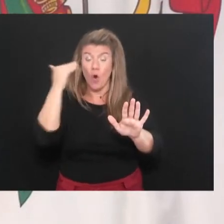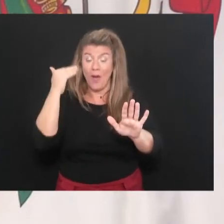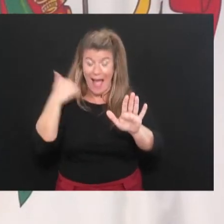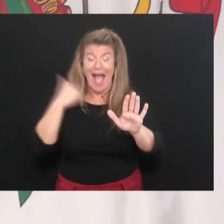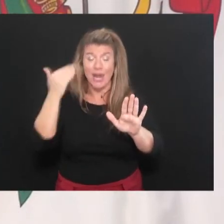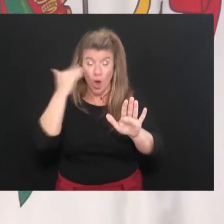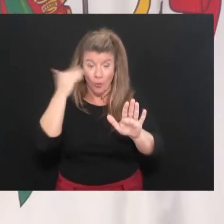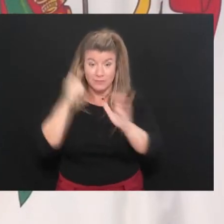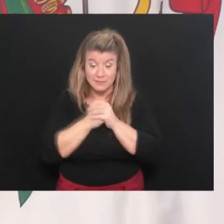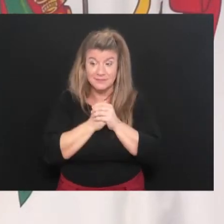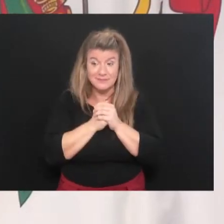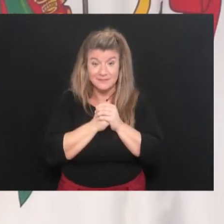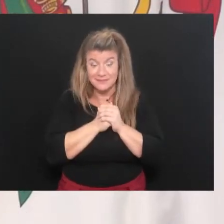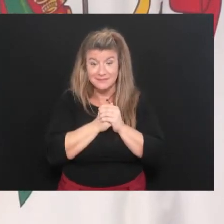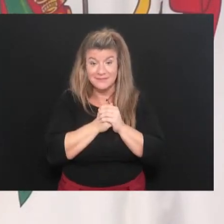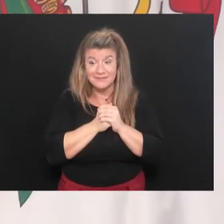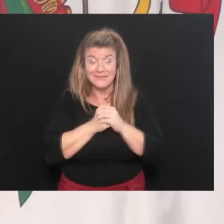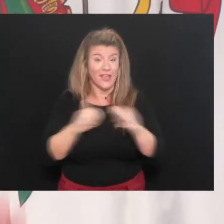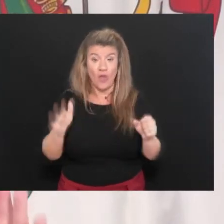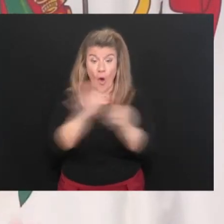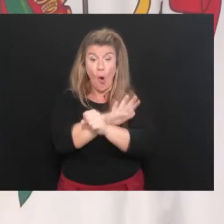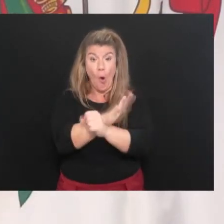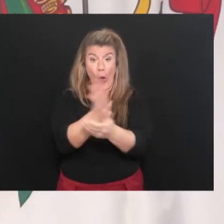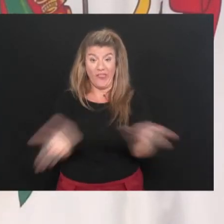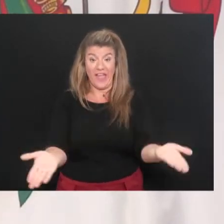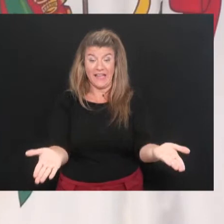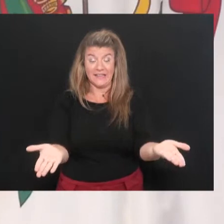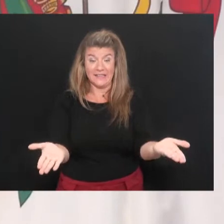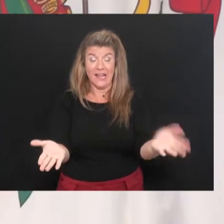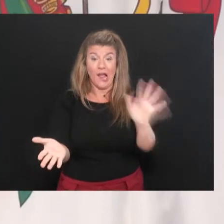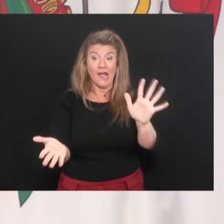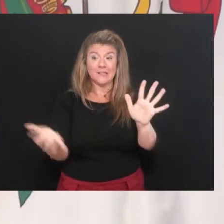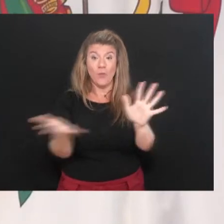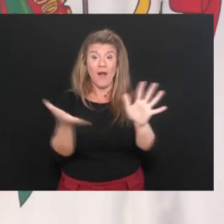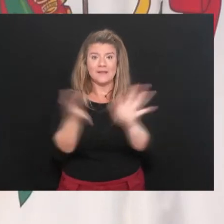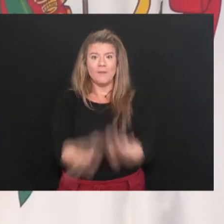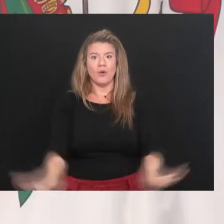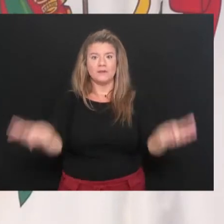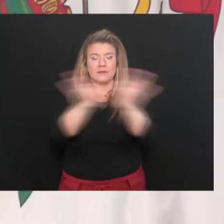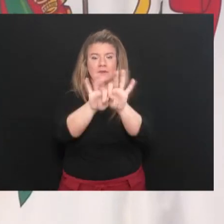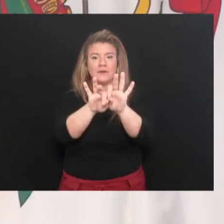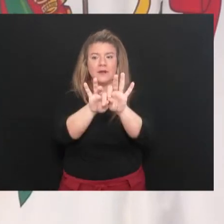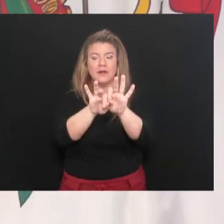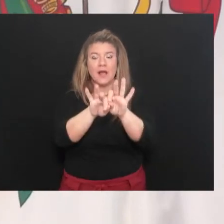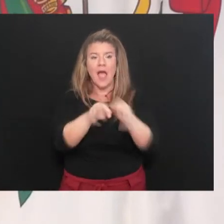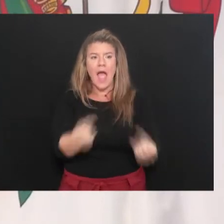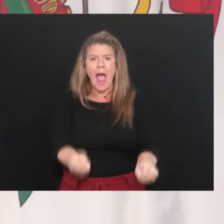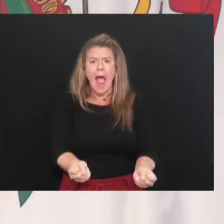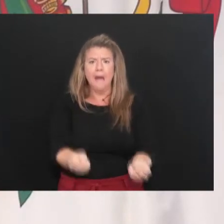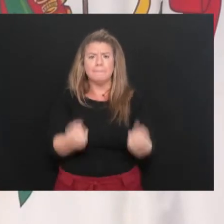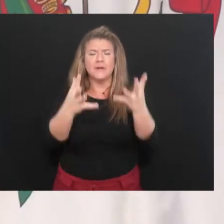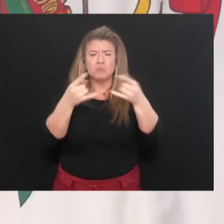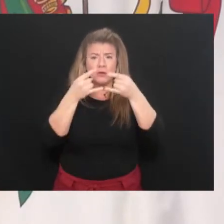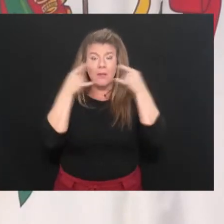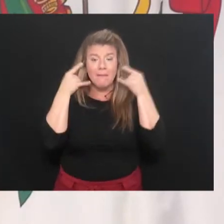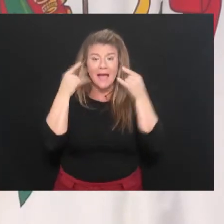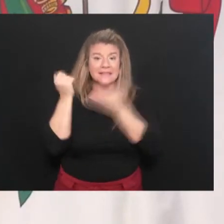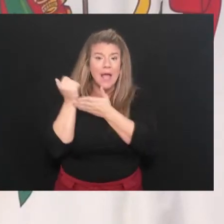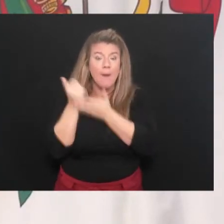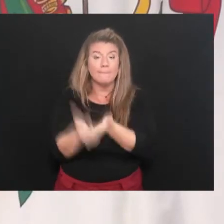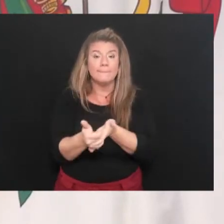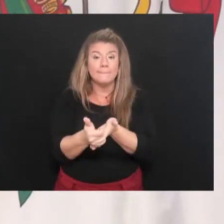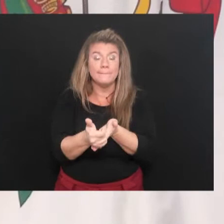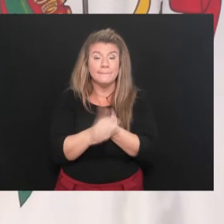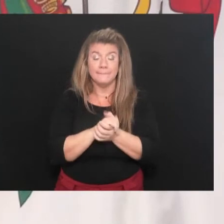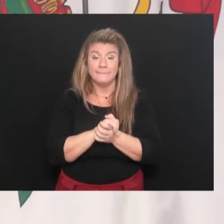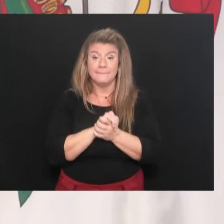know it. The whole thing is the $64 question is how much will the mask even help us? But I